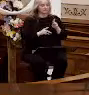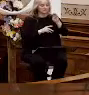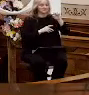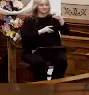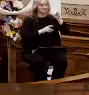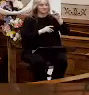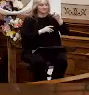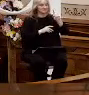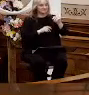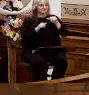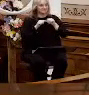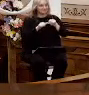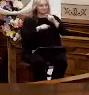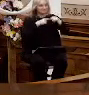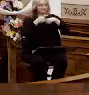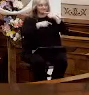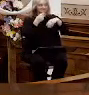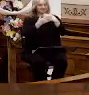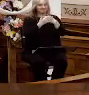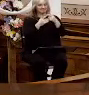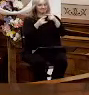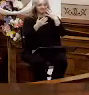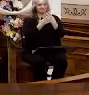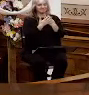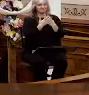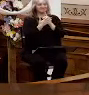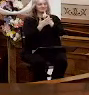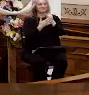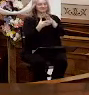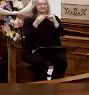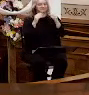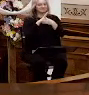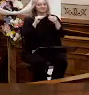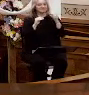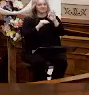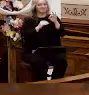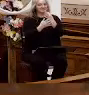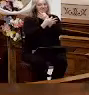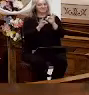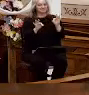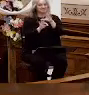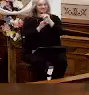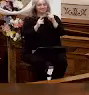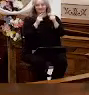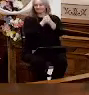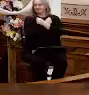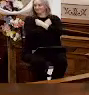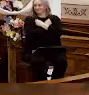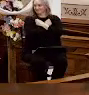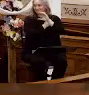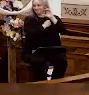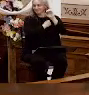He still goes back to prison to tell the story of freedom and to love the other